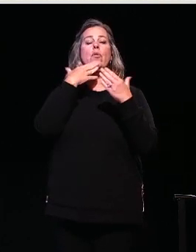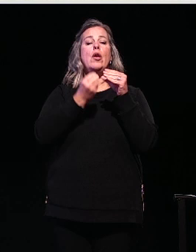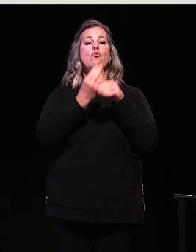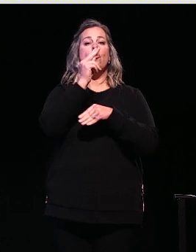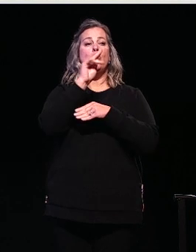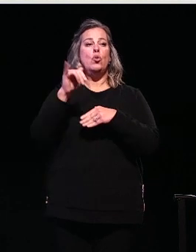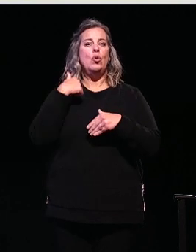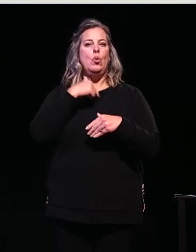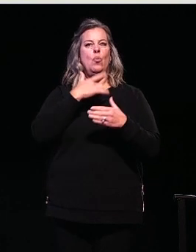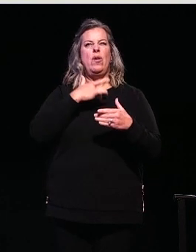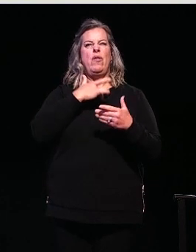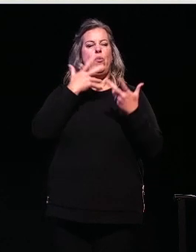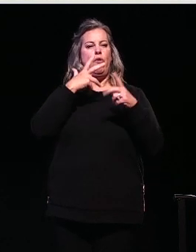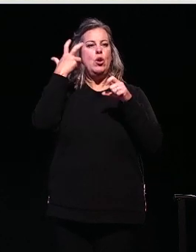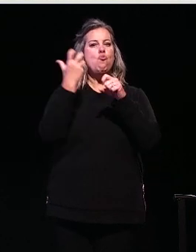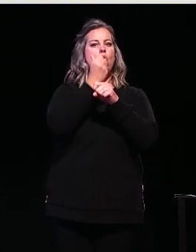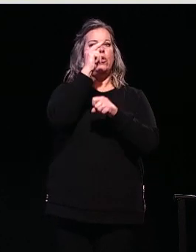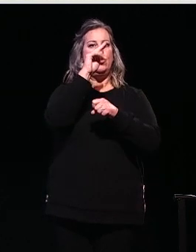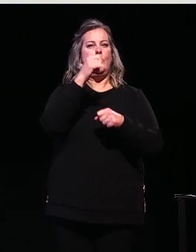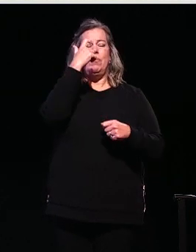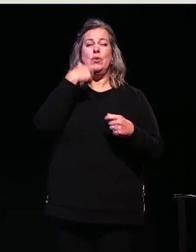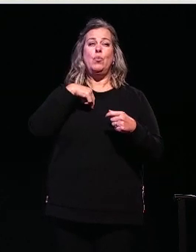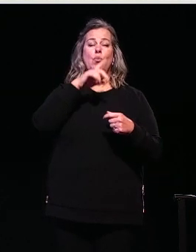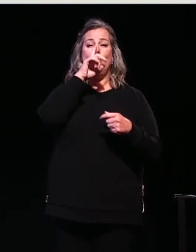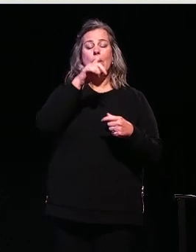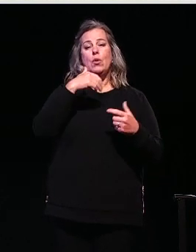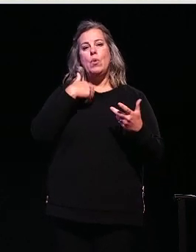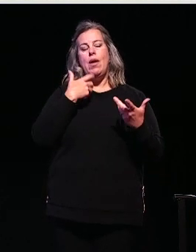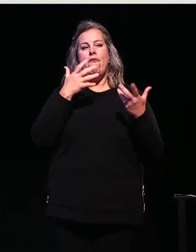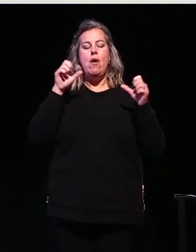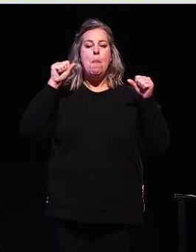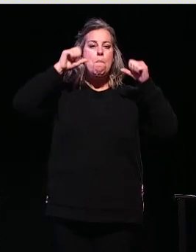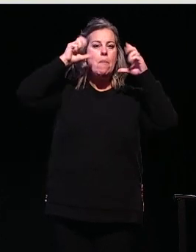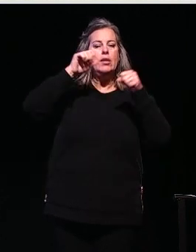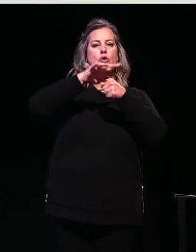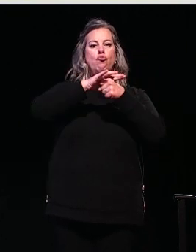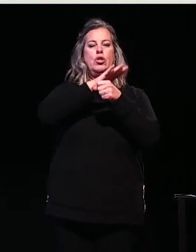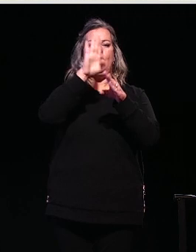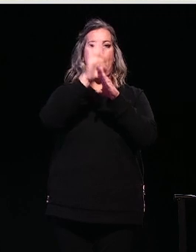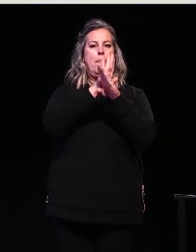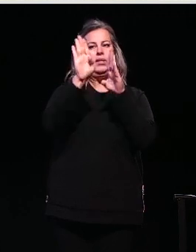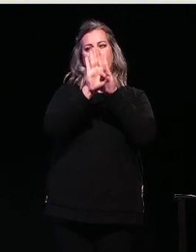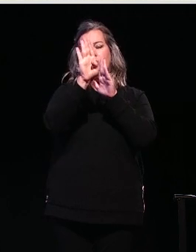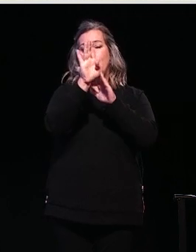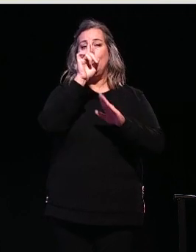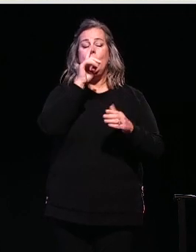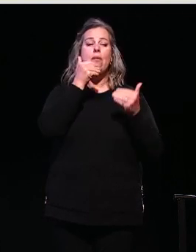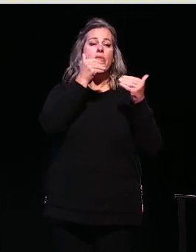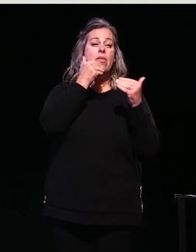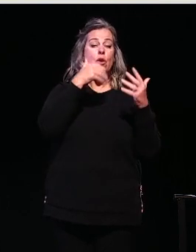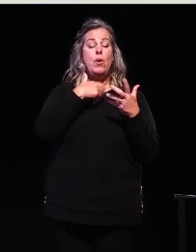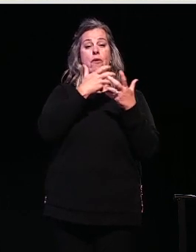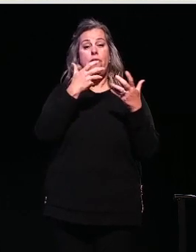ways we feel like we already won this competition because of the amazing regional business development period. Truly, thank you. It was incredibly valuable. We found a new